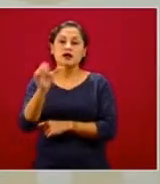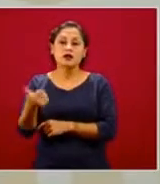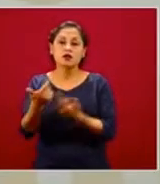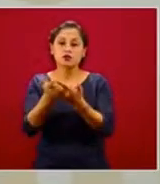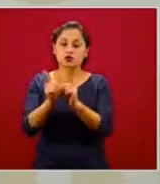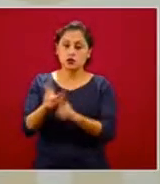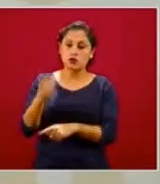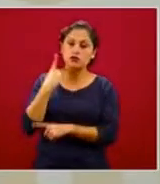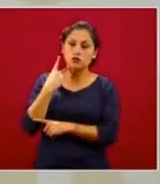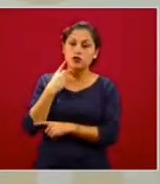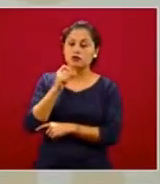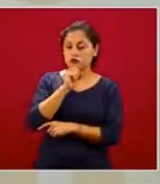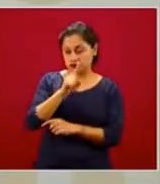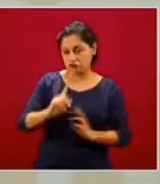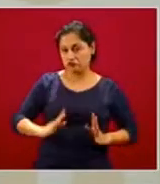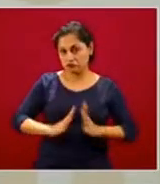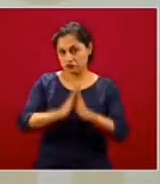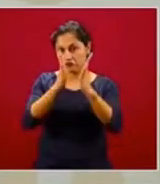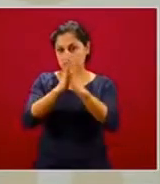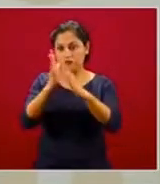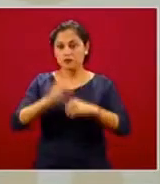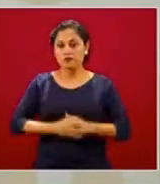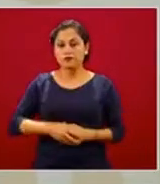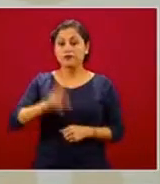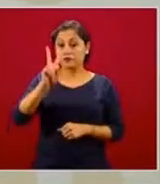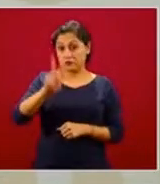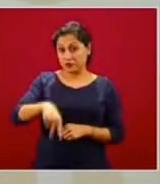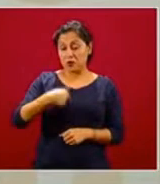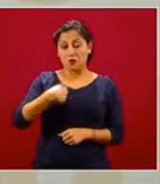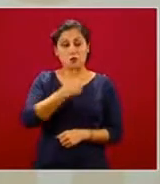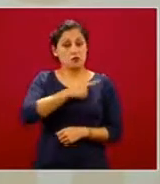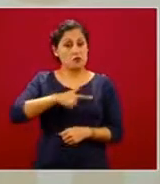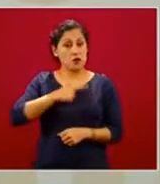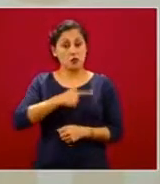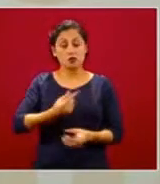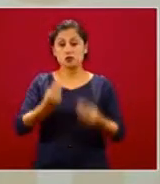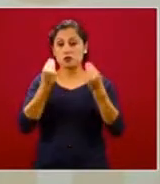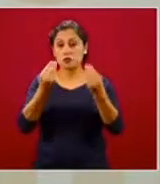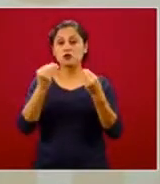of Representatives, as well as other parliamentary divisions.